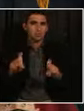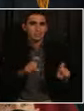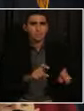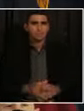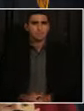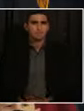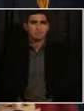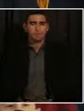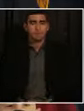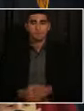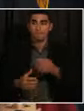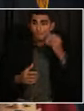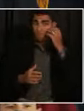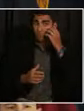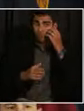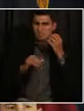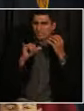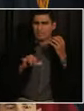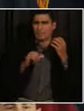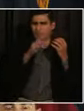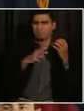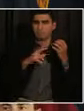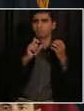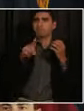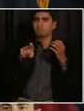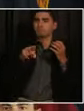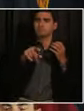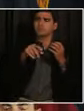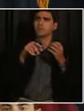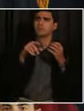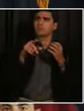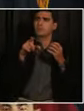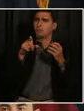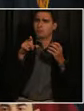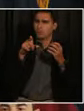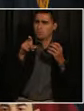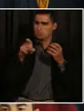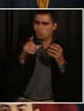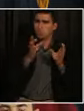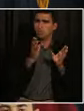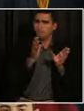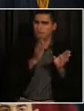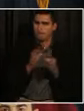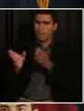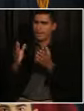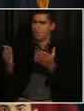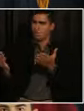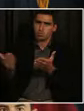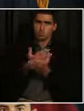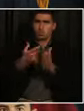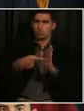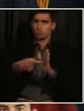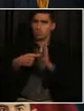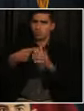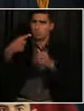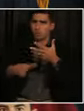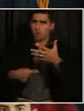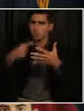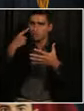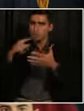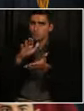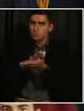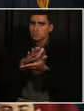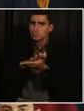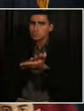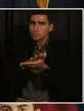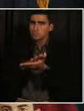So what I'm hearing is that there's no plan to have any new requirements for school districts if they want There to is continue.